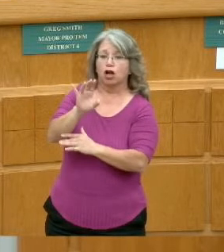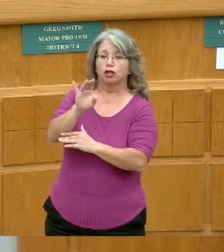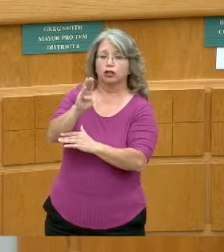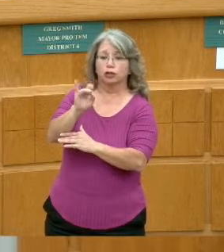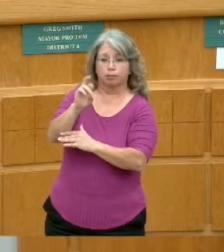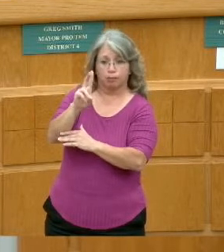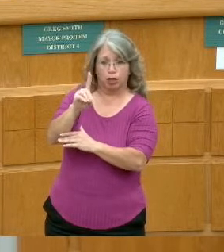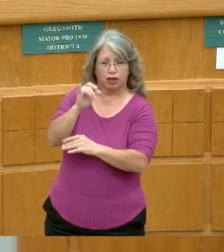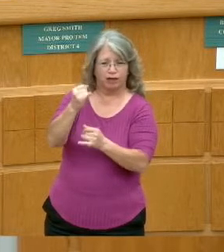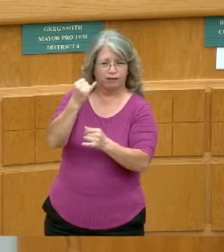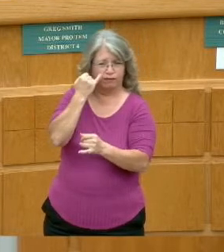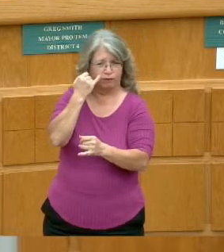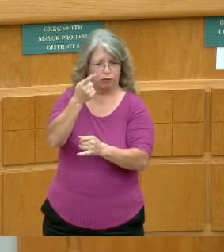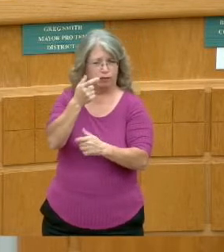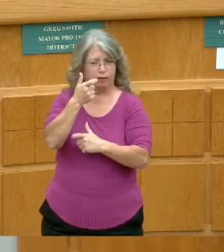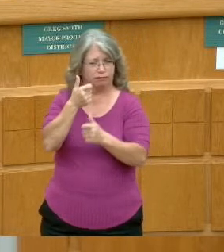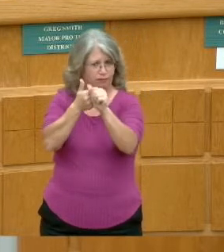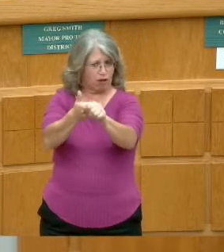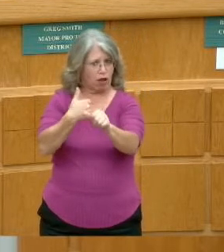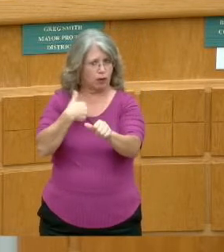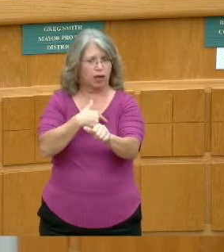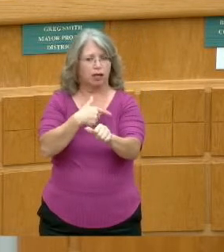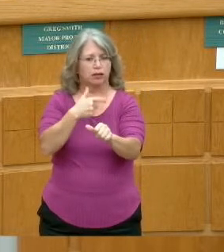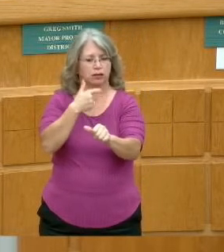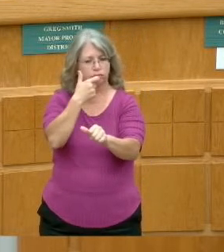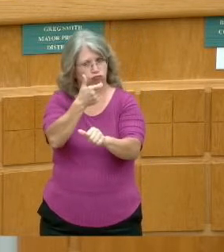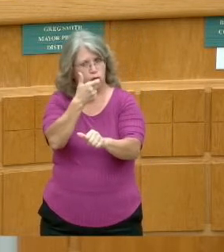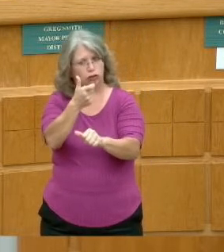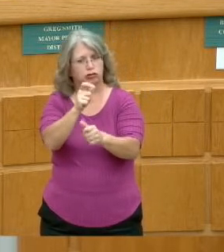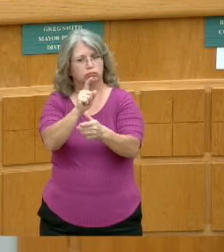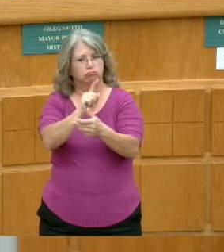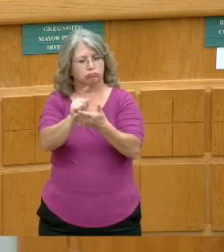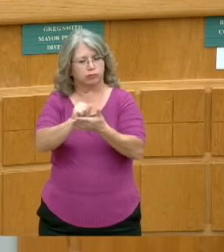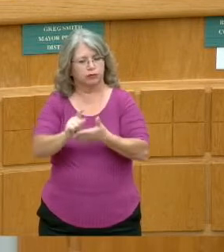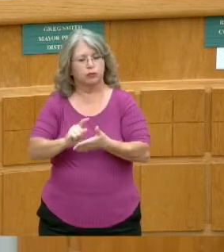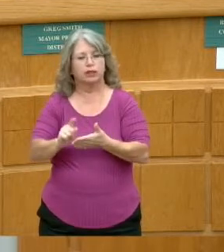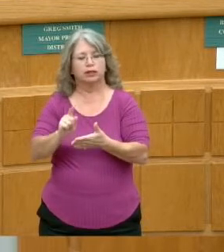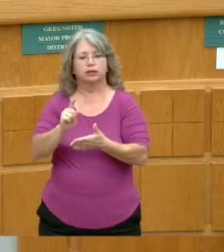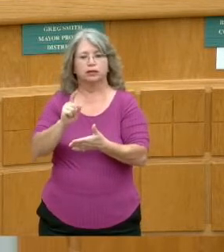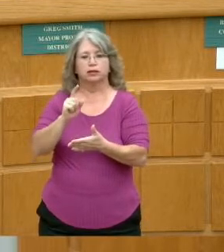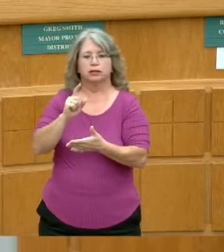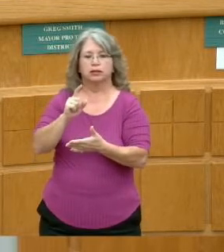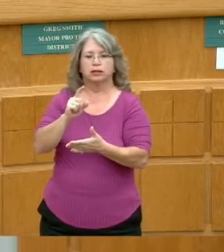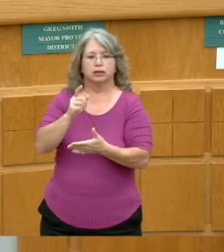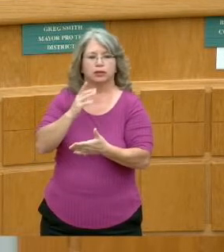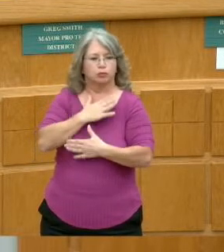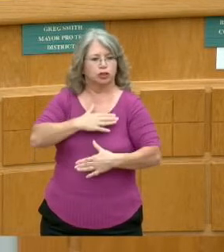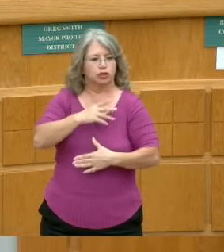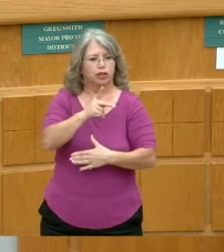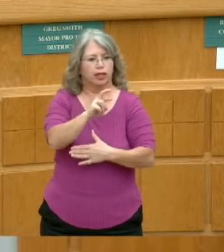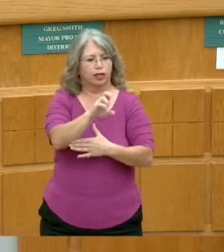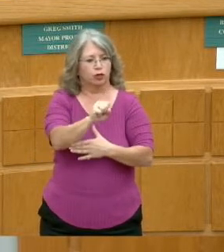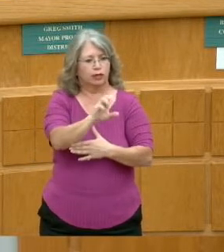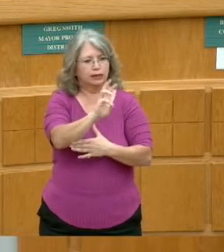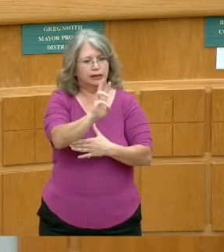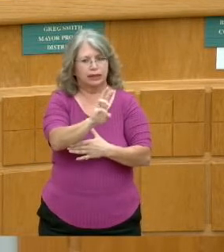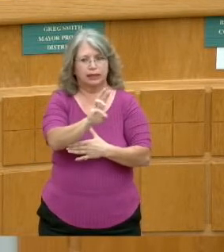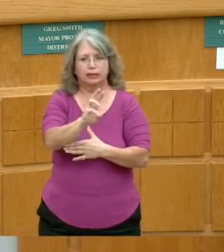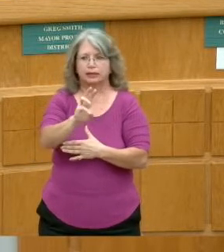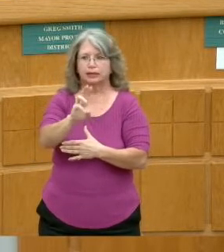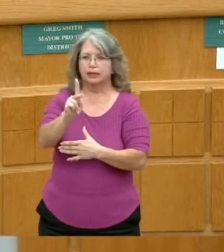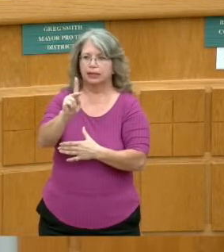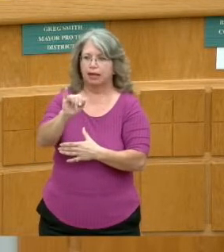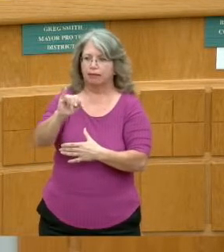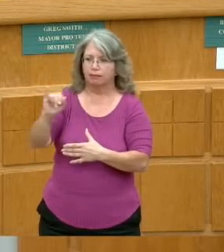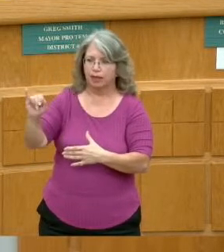have been following us on Facebook and YouTube and our channels. We appreciate Chris Six and KIII and the Caller Times who have